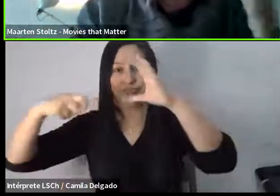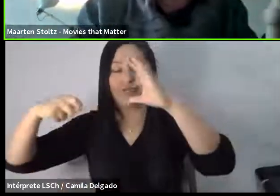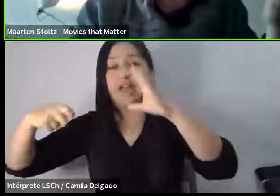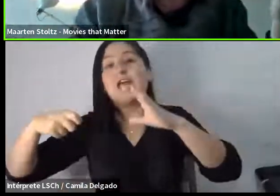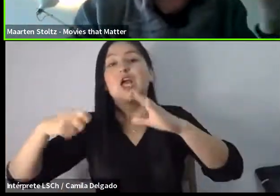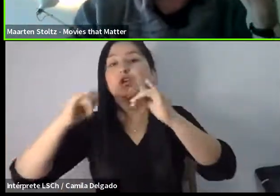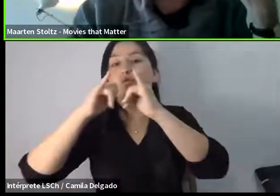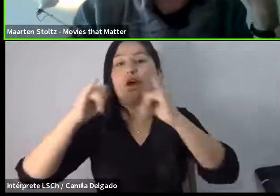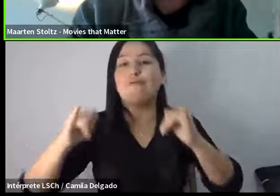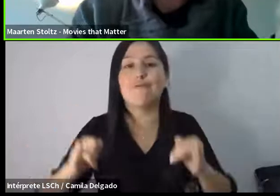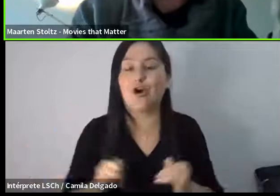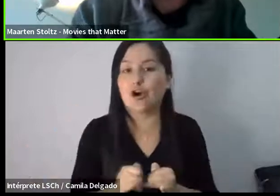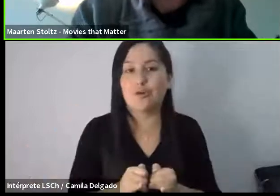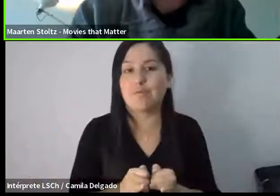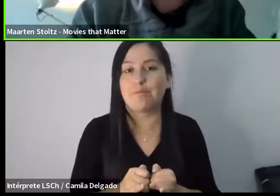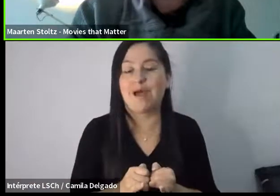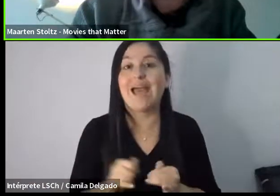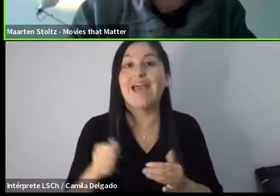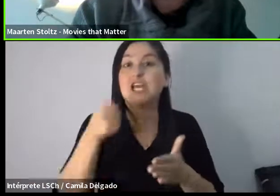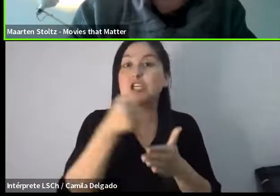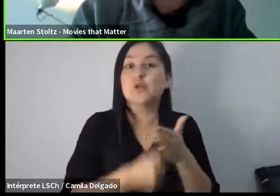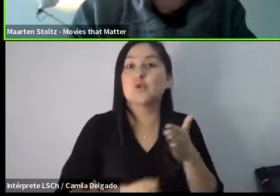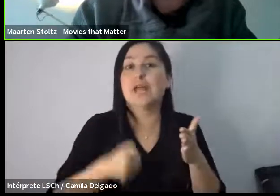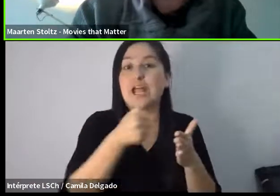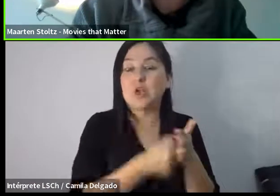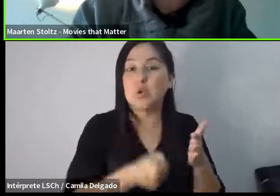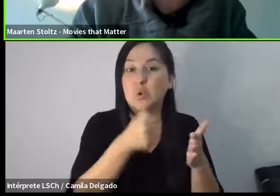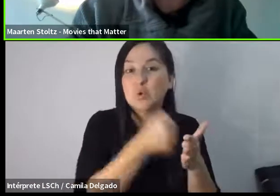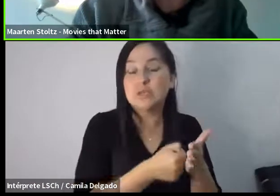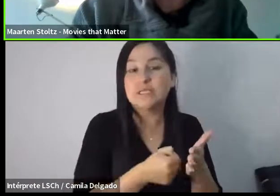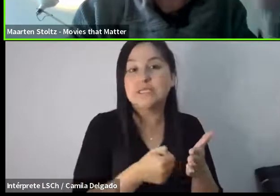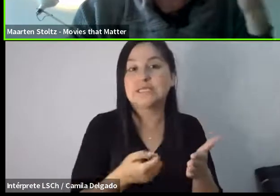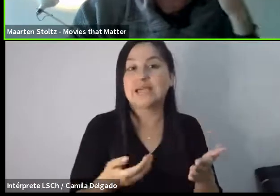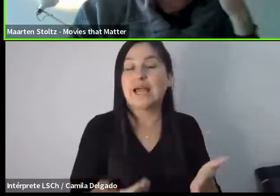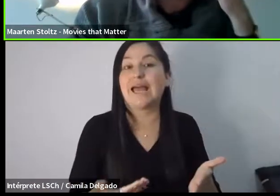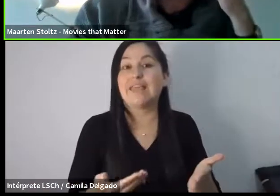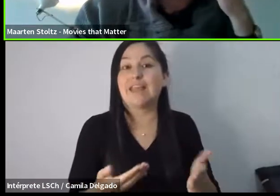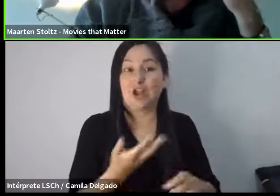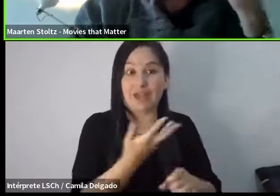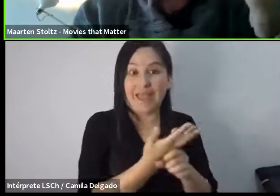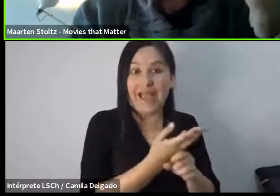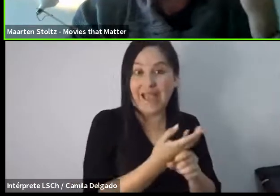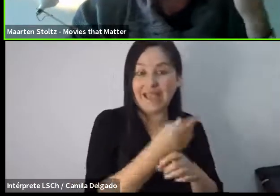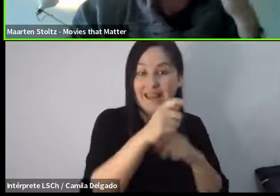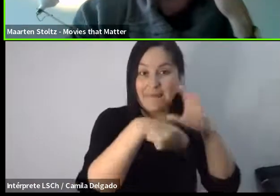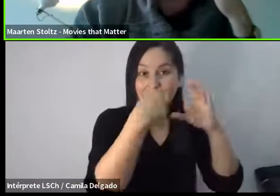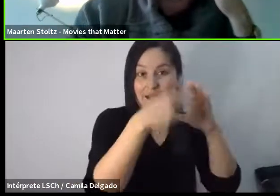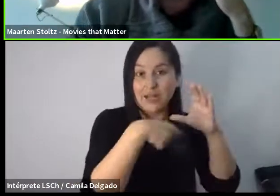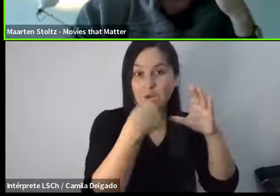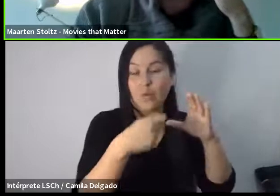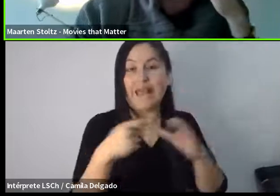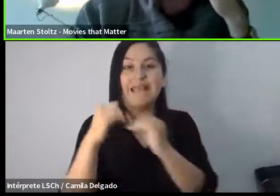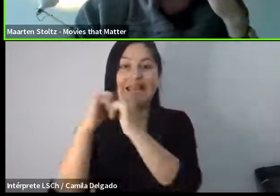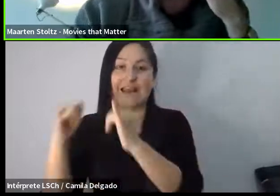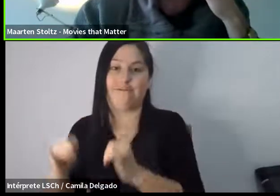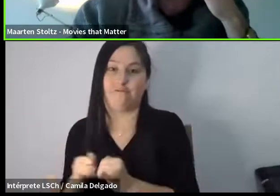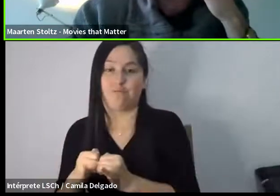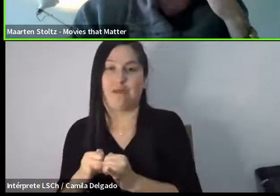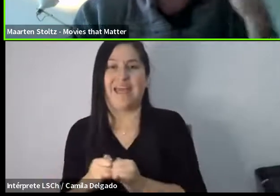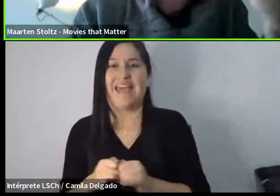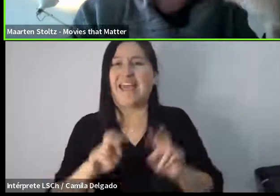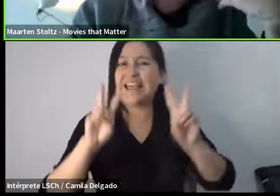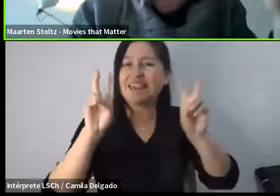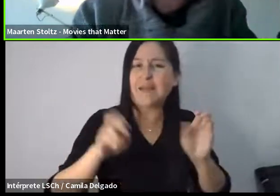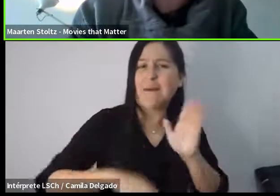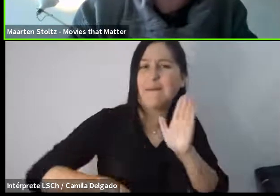two. The thing is, you can have the most important topic in the world, but if it's a bad film, it will not